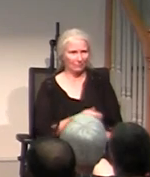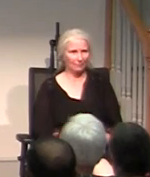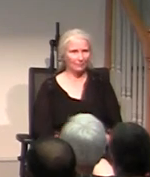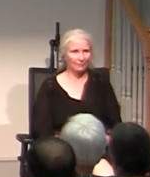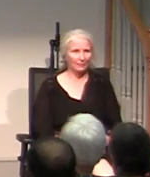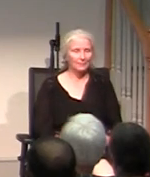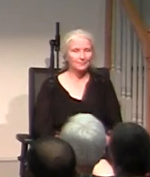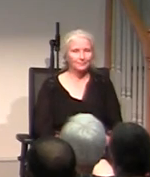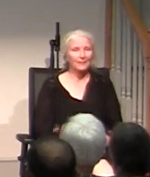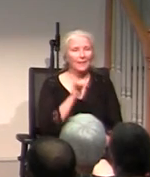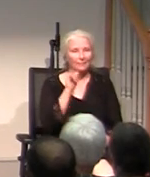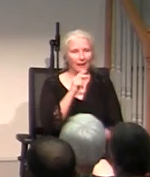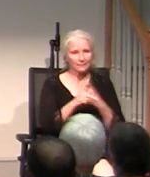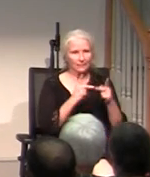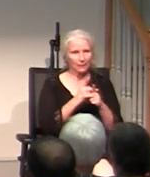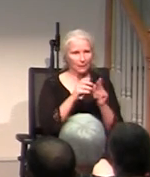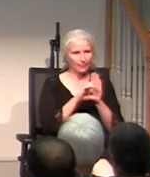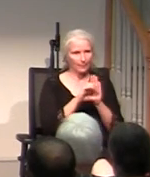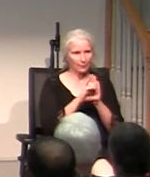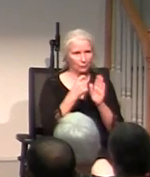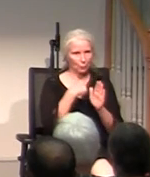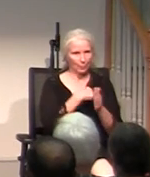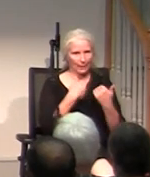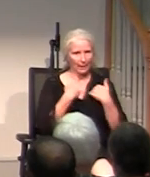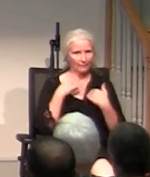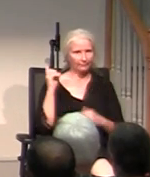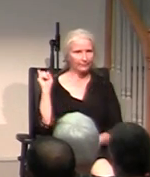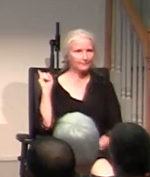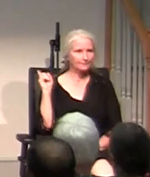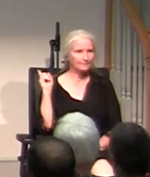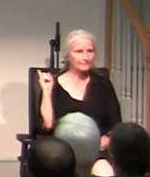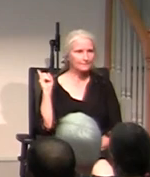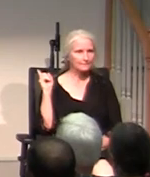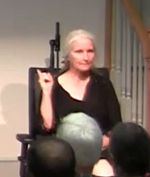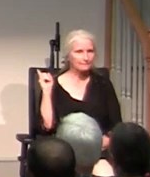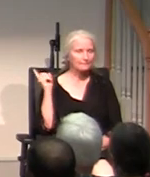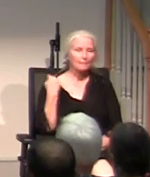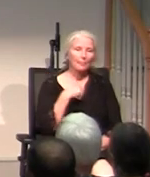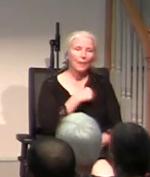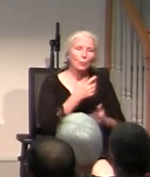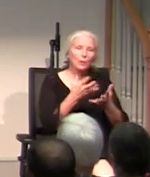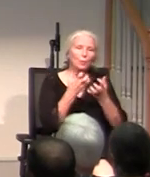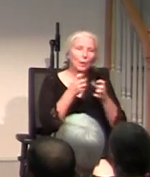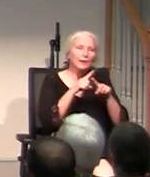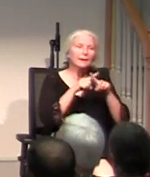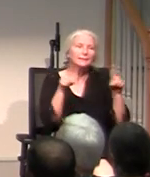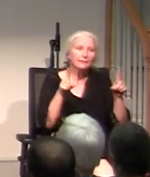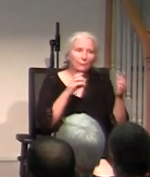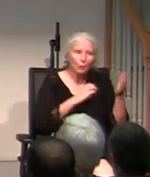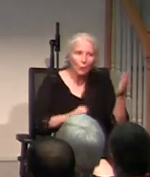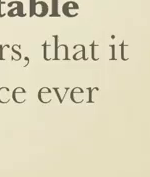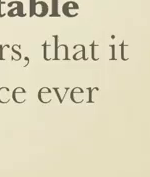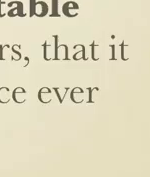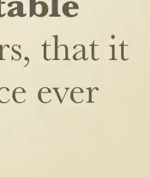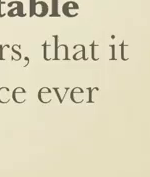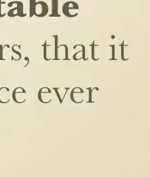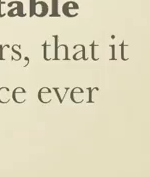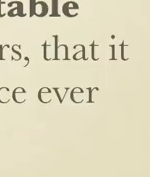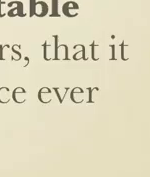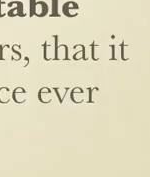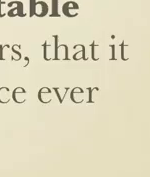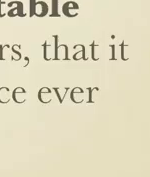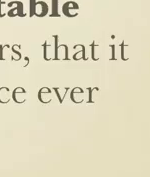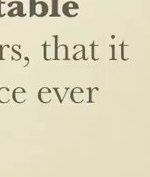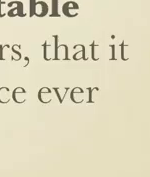this is the kind of picture we get. We wanted a different Christ than the one who is the